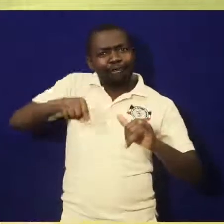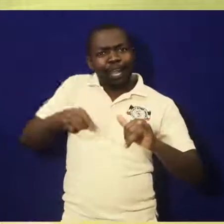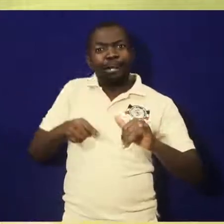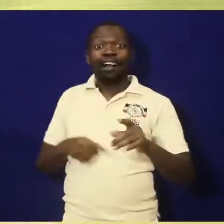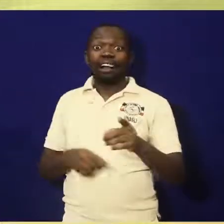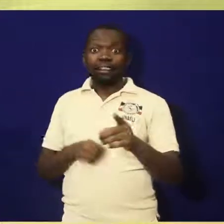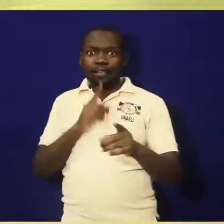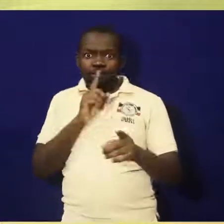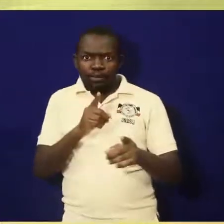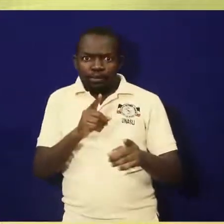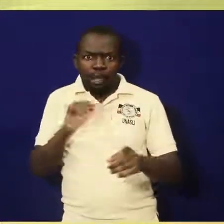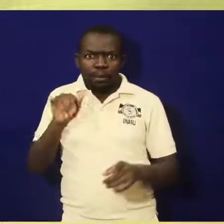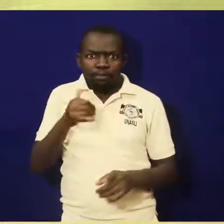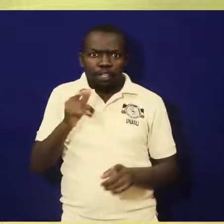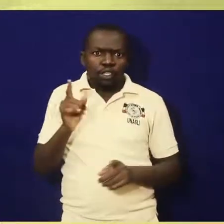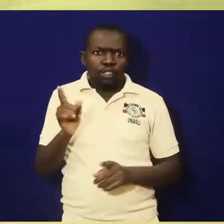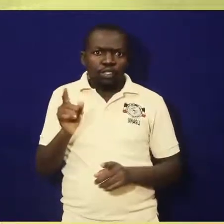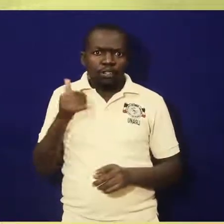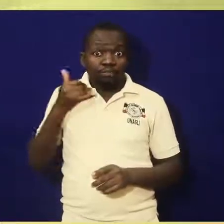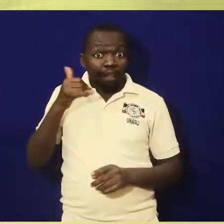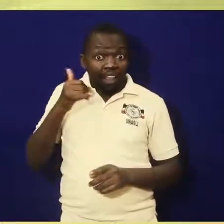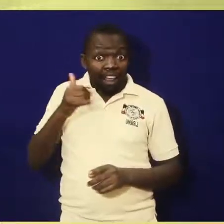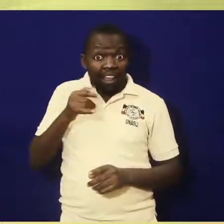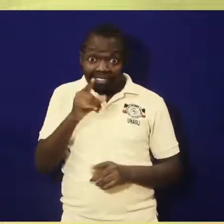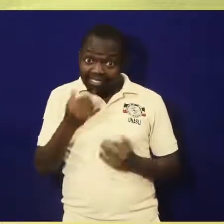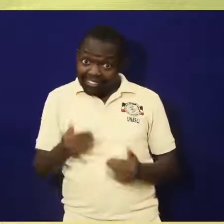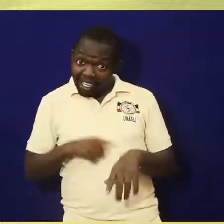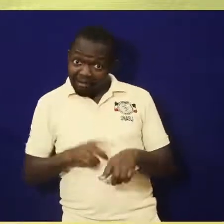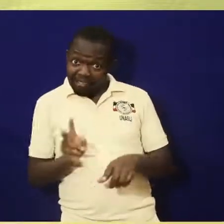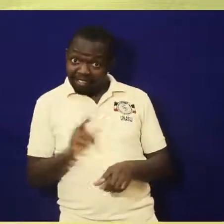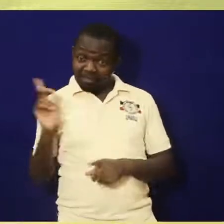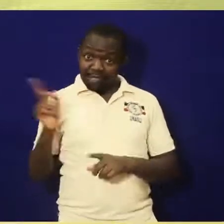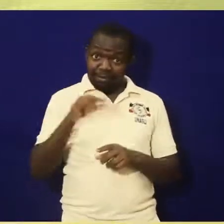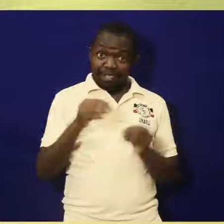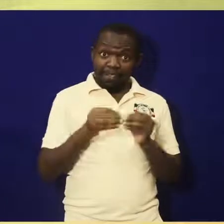Sure, your big brother this time? Mm-hmm.